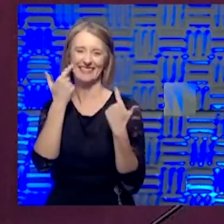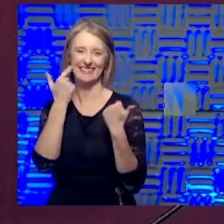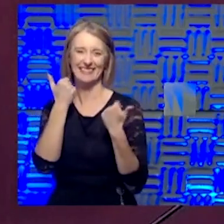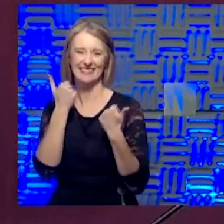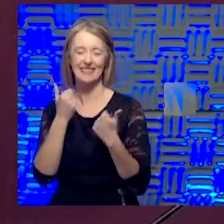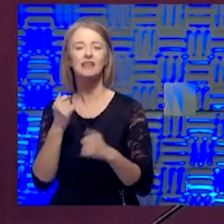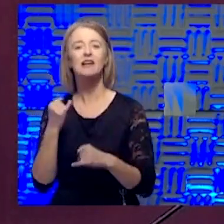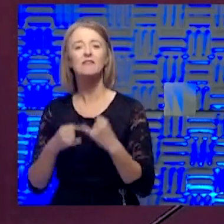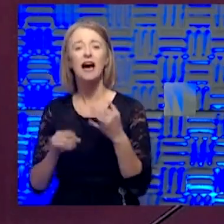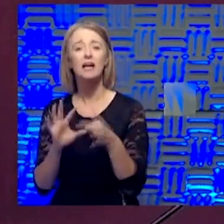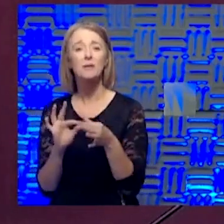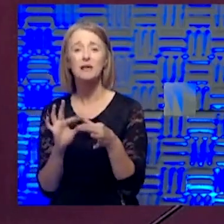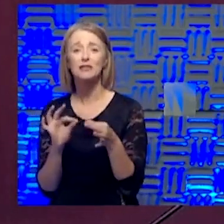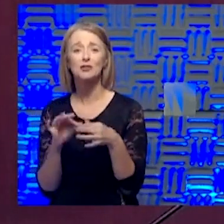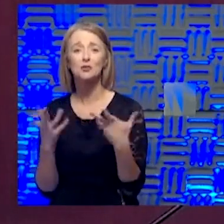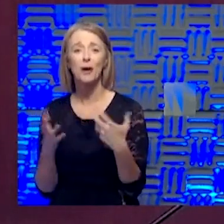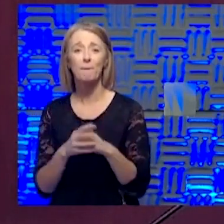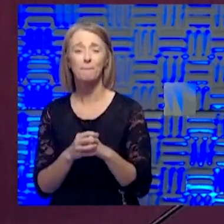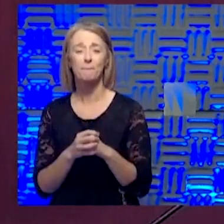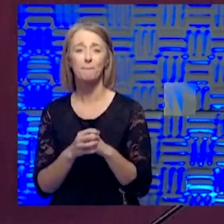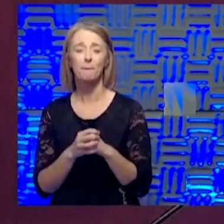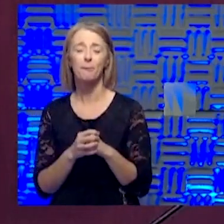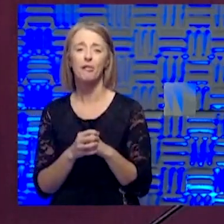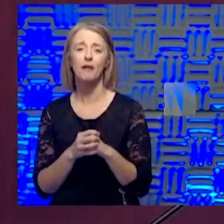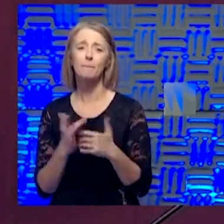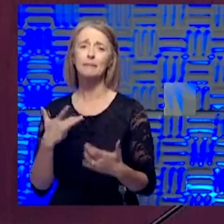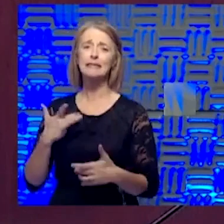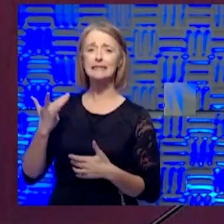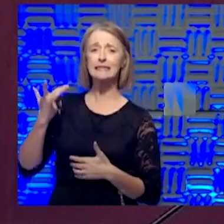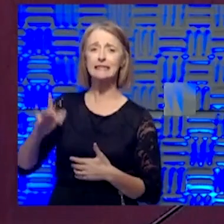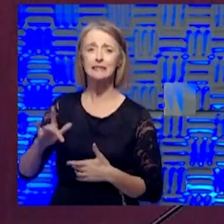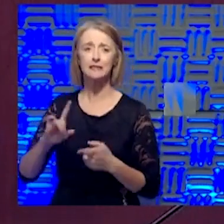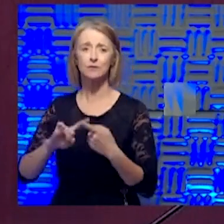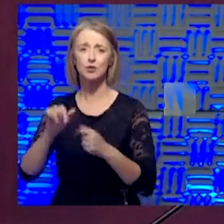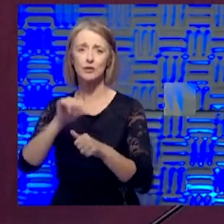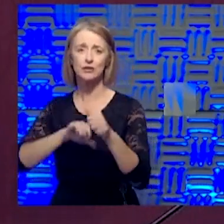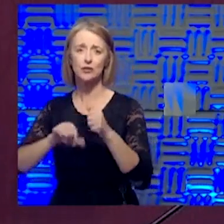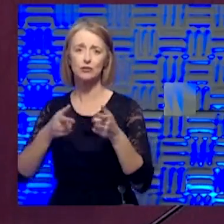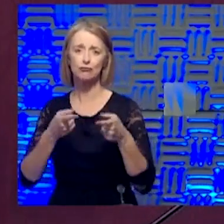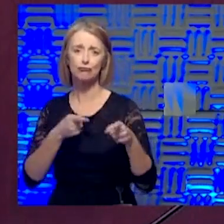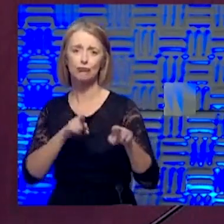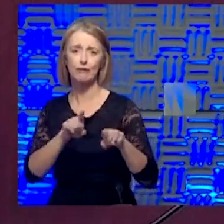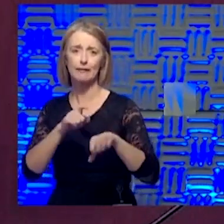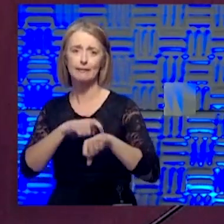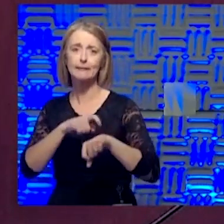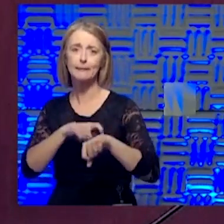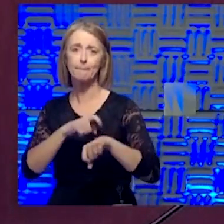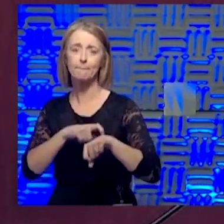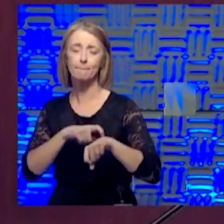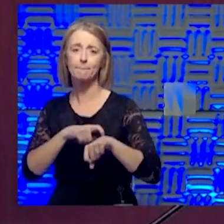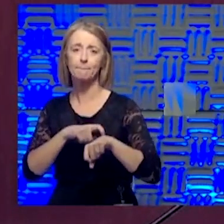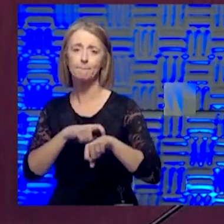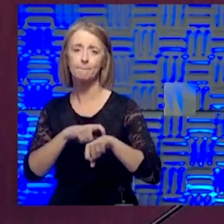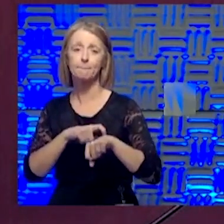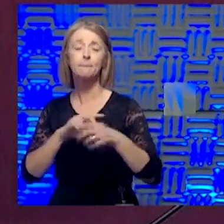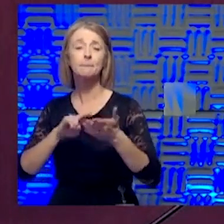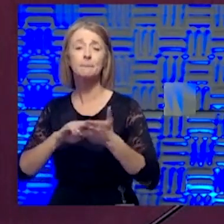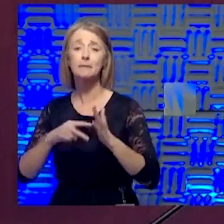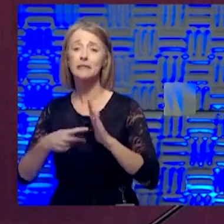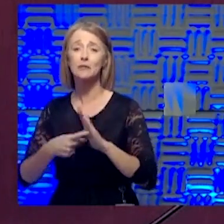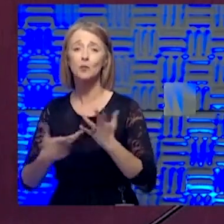my final words are just to let's all be sensitive to each other during this time, and that means